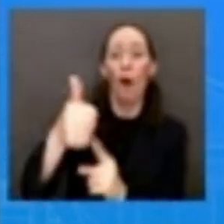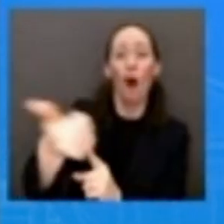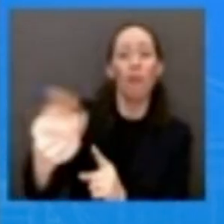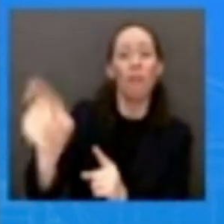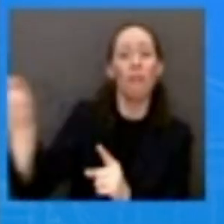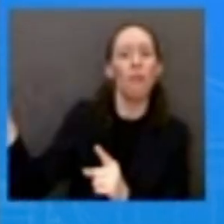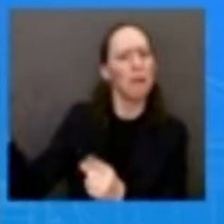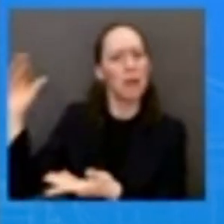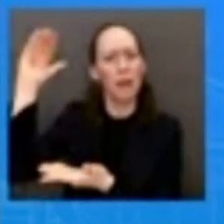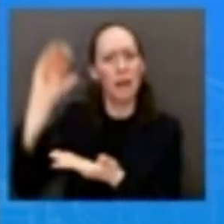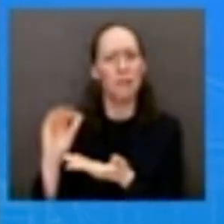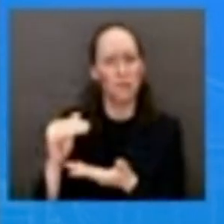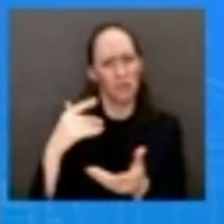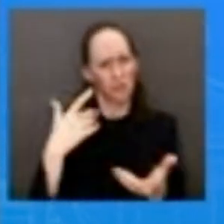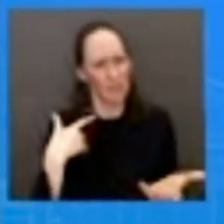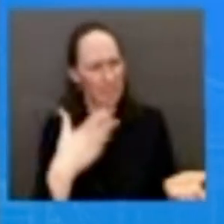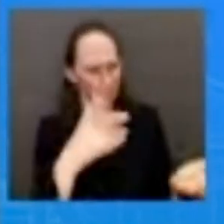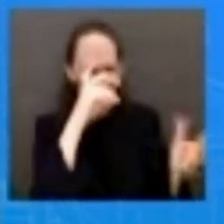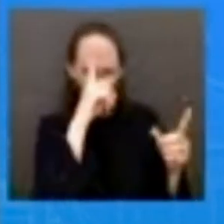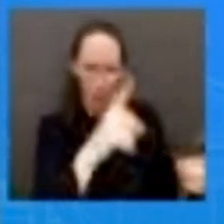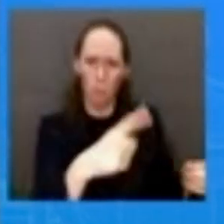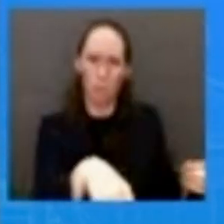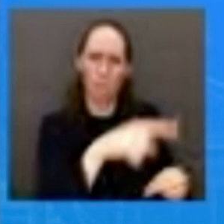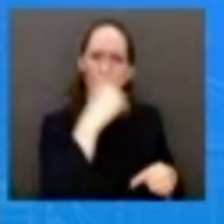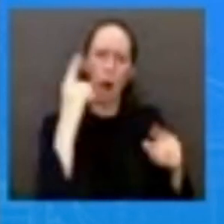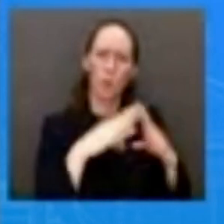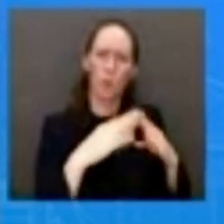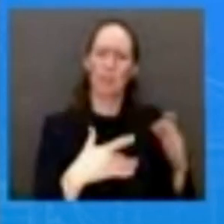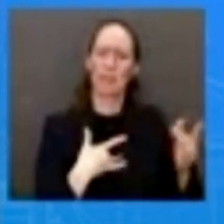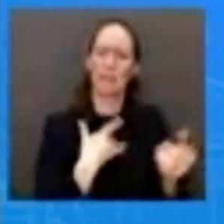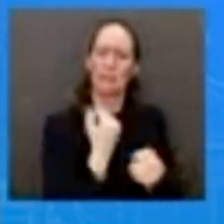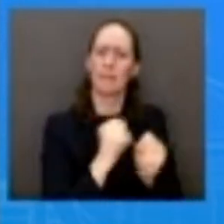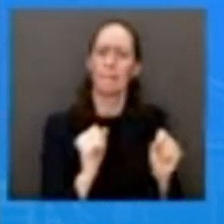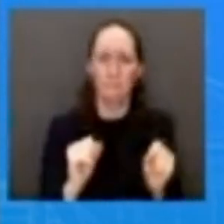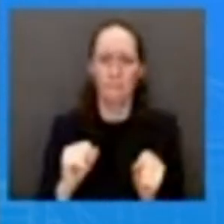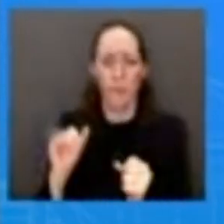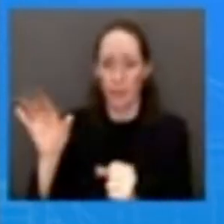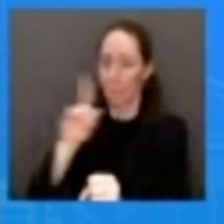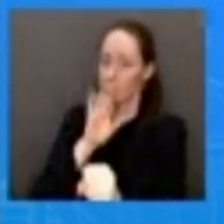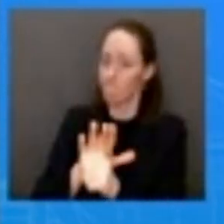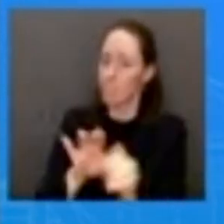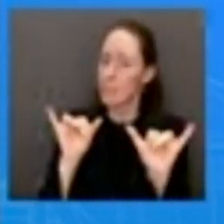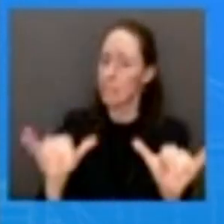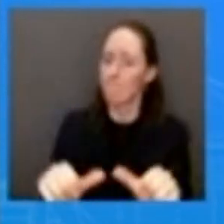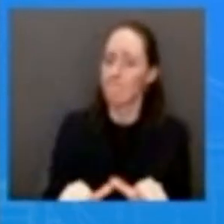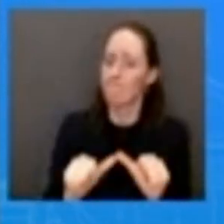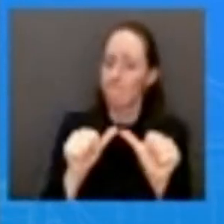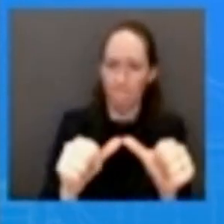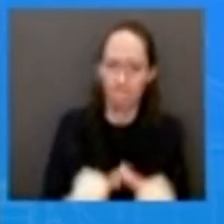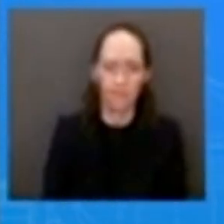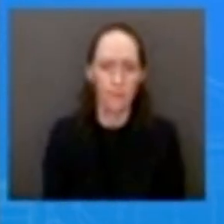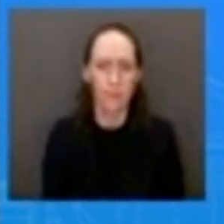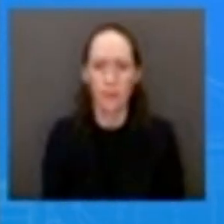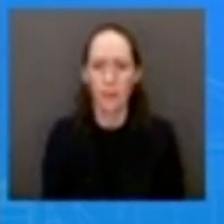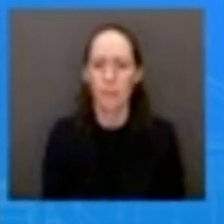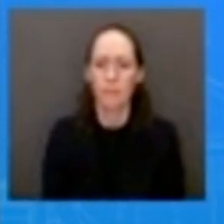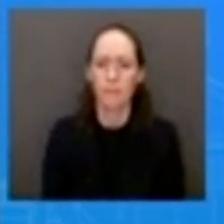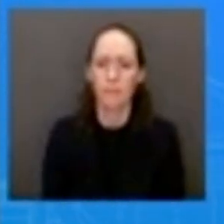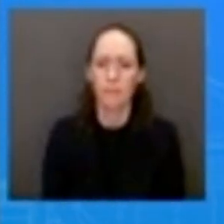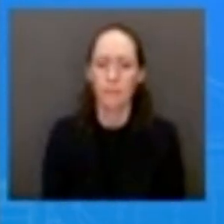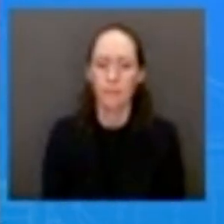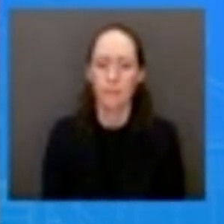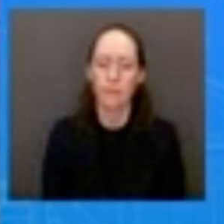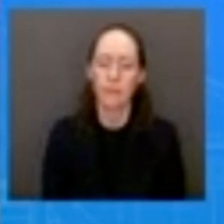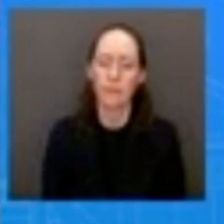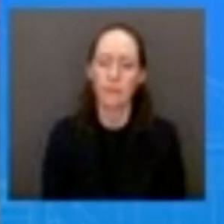is going to be his commitment as we continue into his administration. Okay, Mayor. A question on the economy. The Fed is forecasting, of course, that